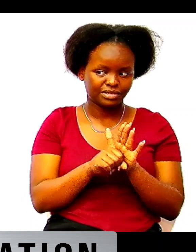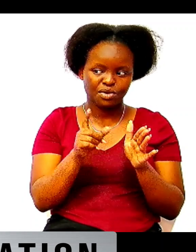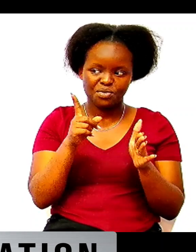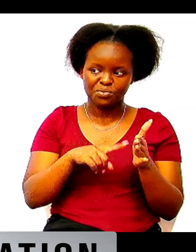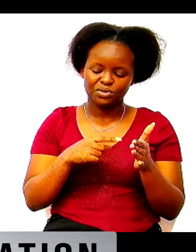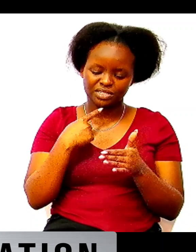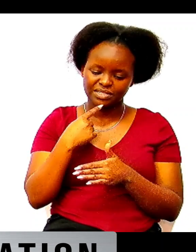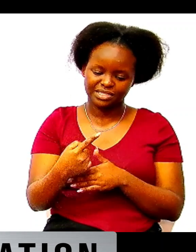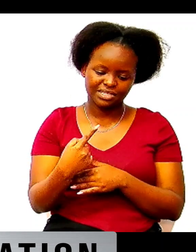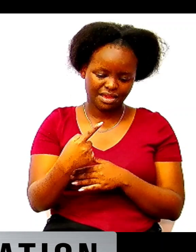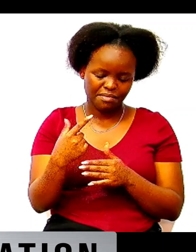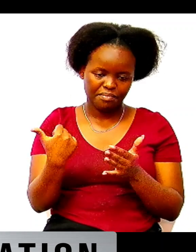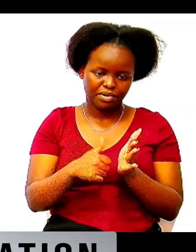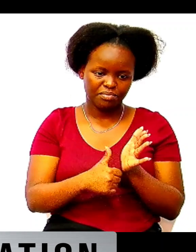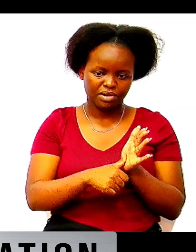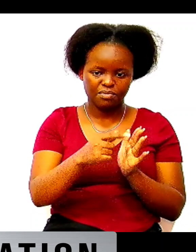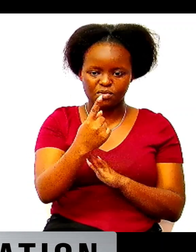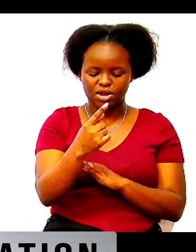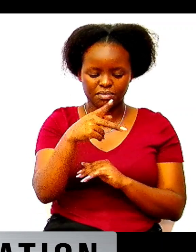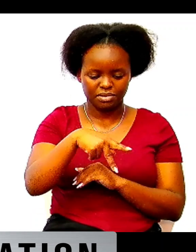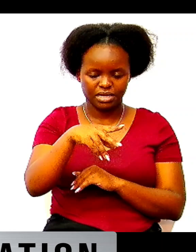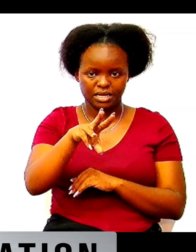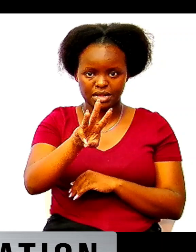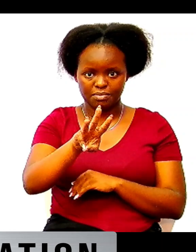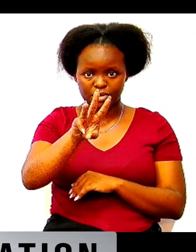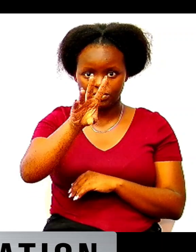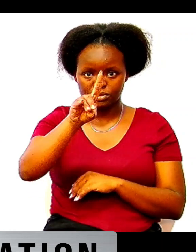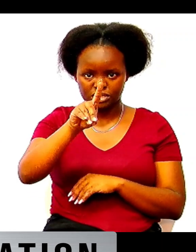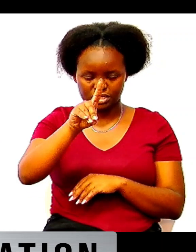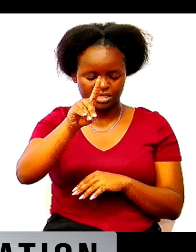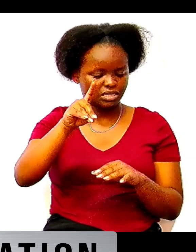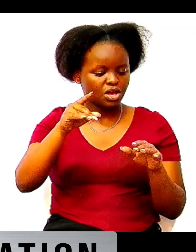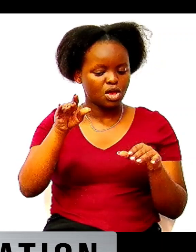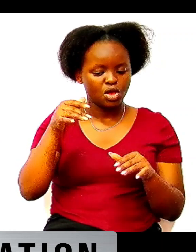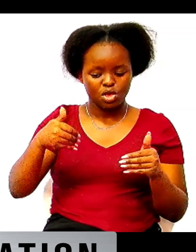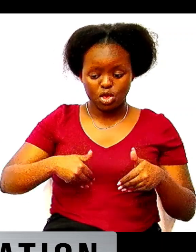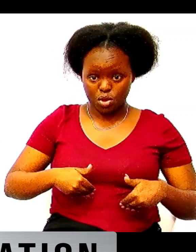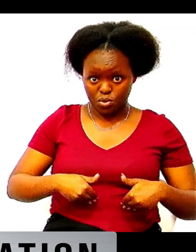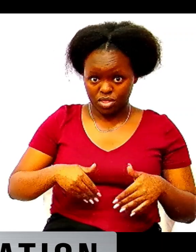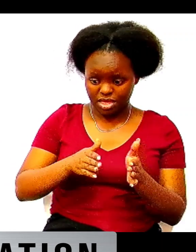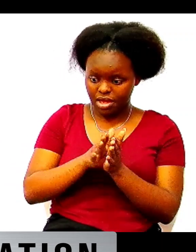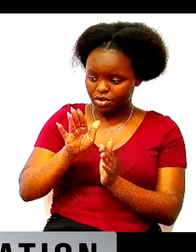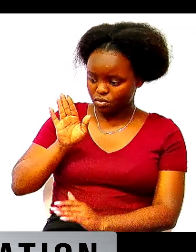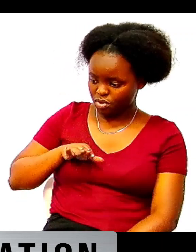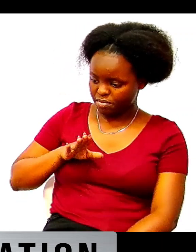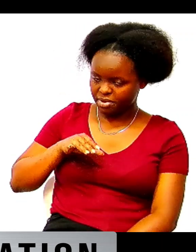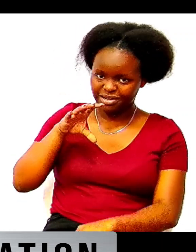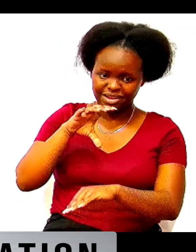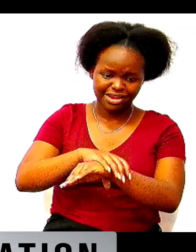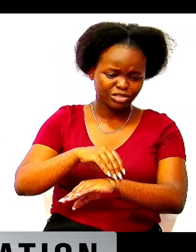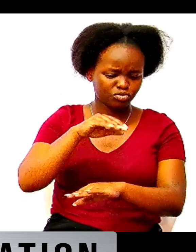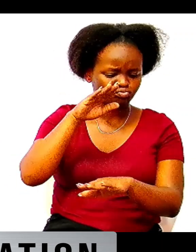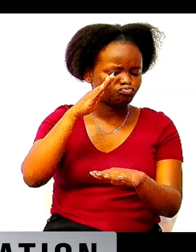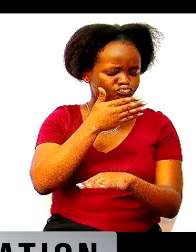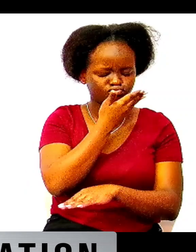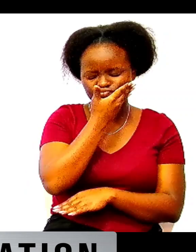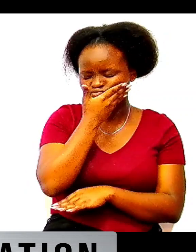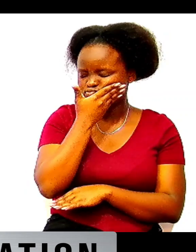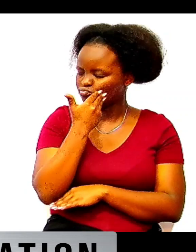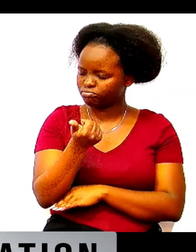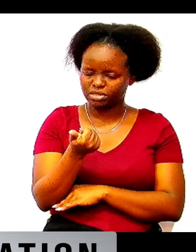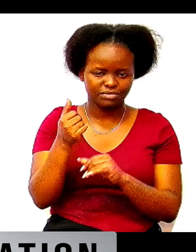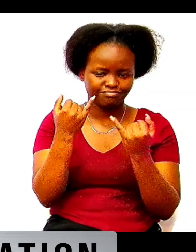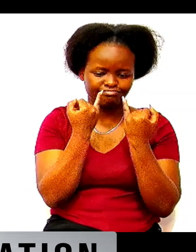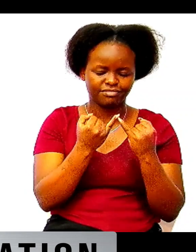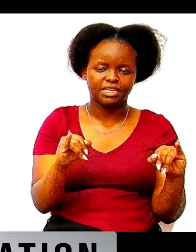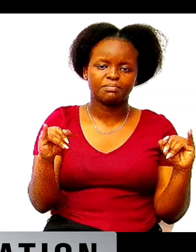partyless is the PWDs, youth and women, would find a better grounding in the independent